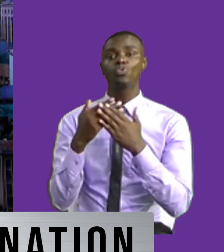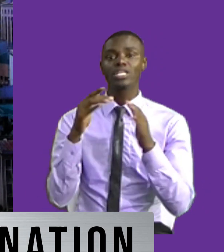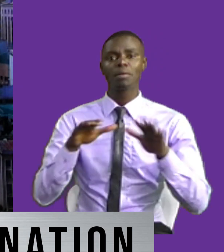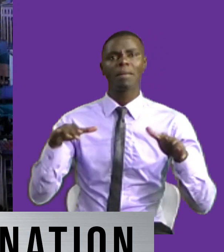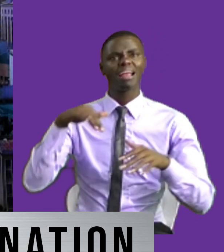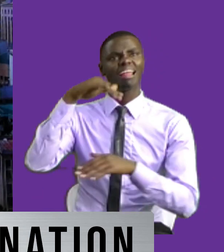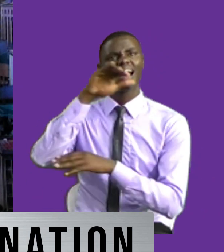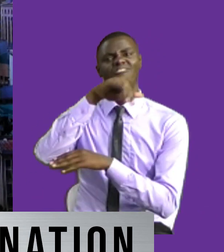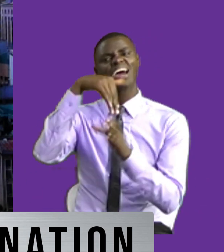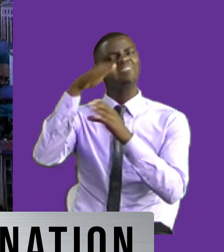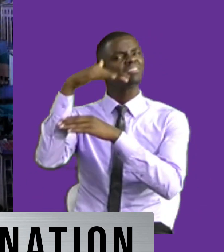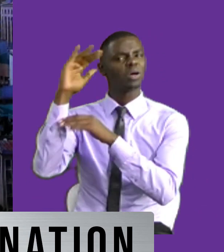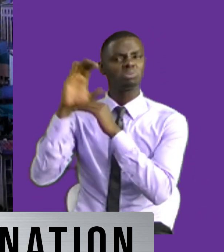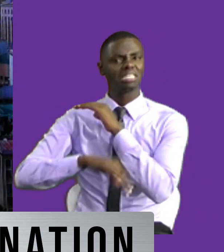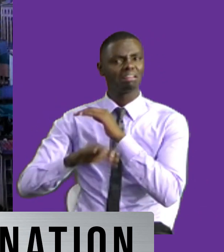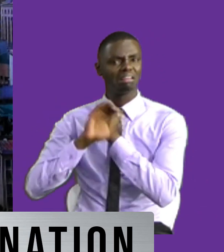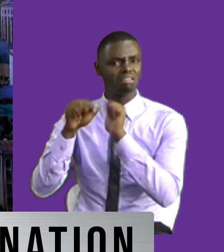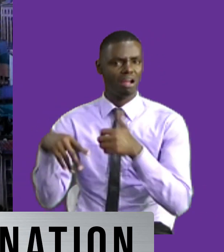elsewhere, even far.